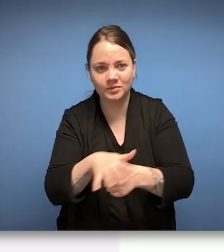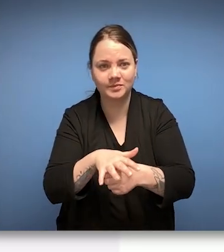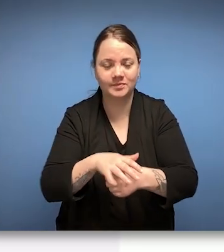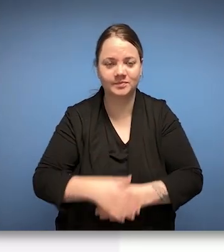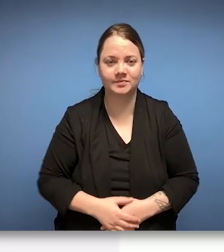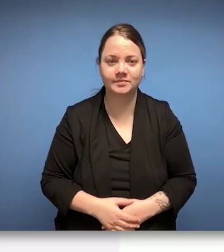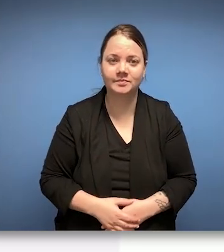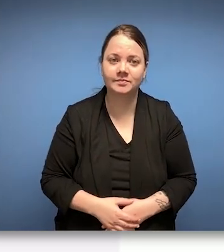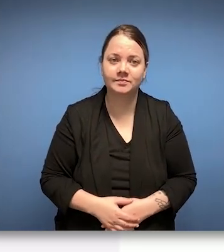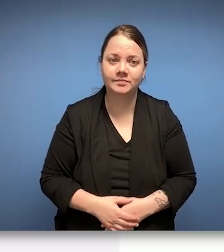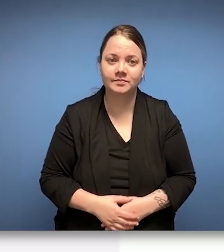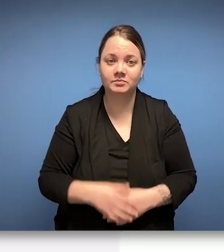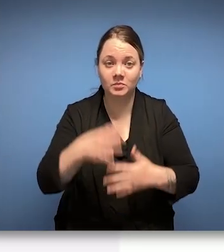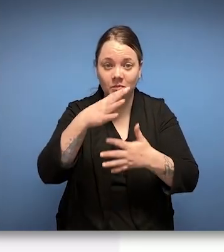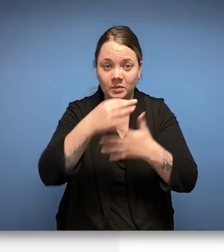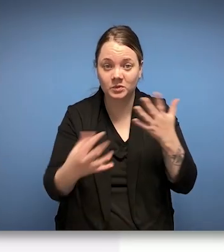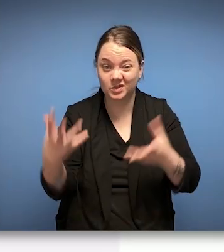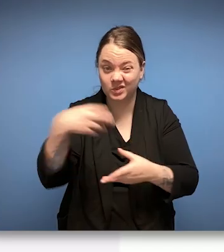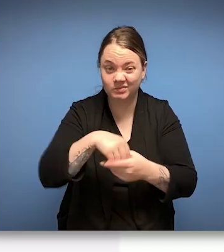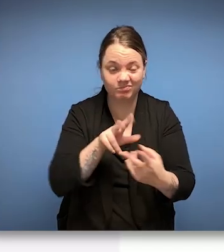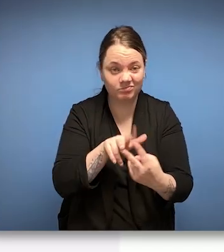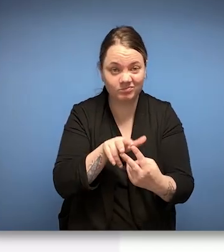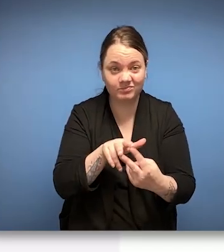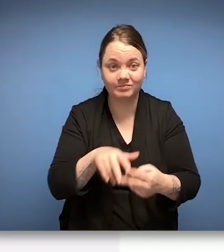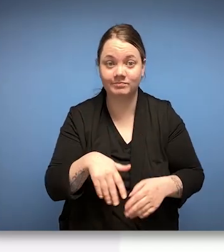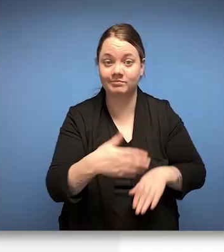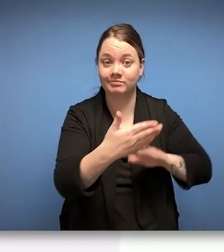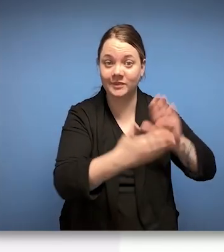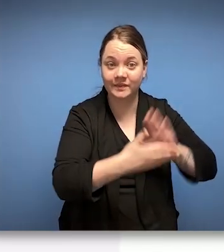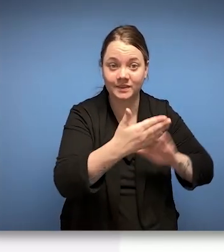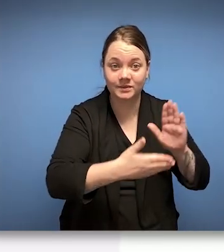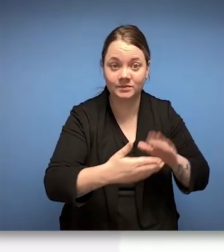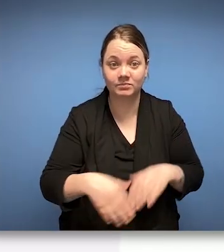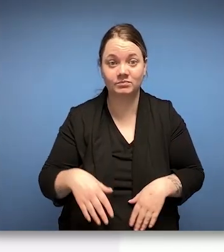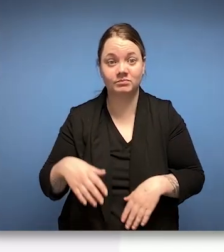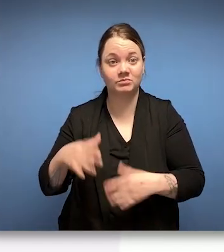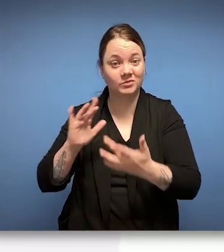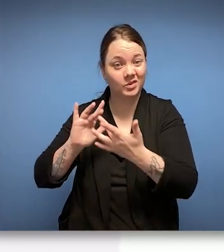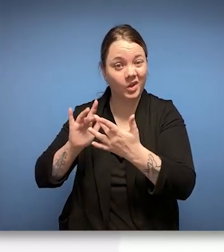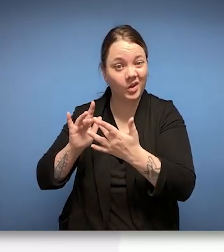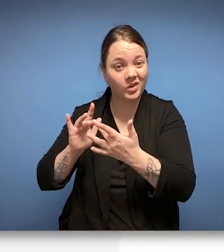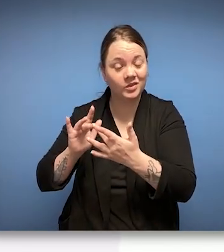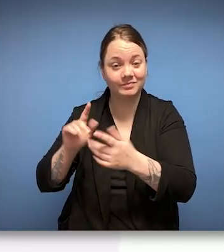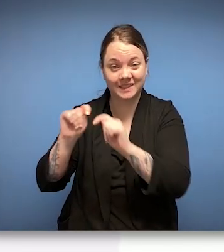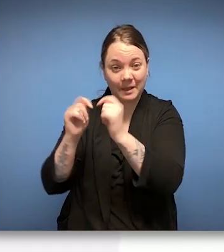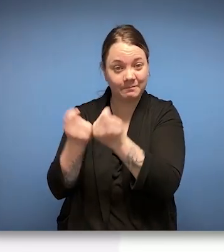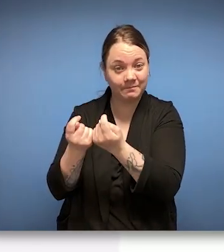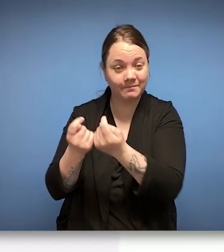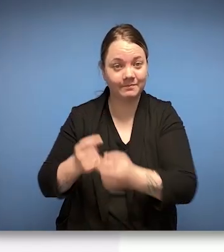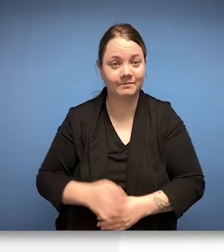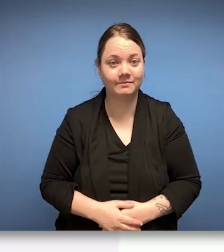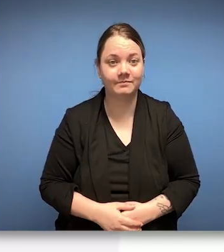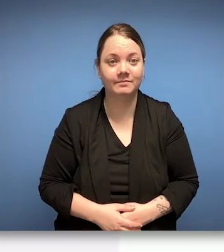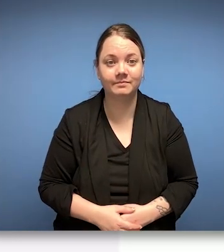location. Location options include either in person at a campus or meeting online through